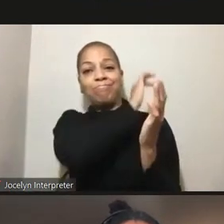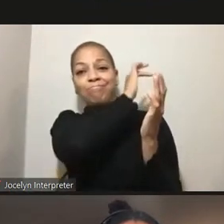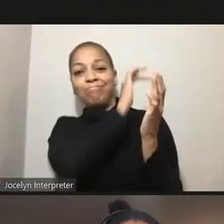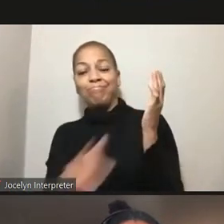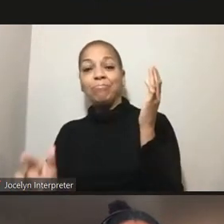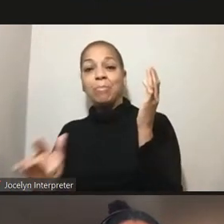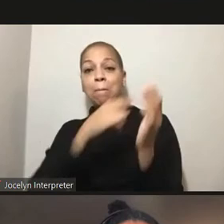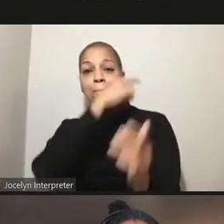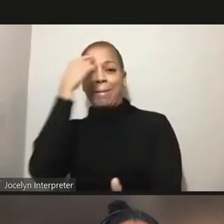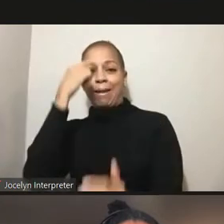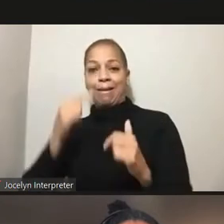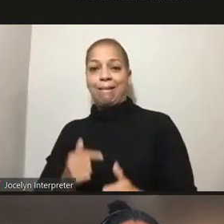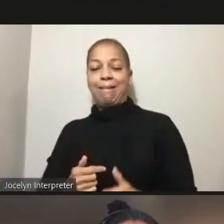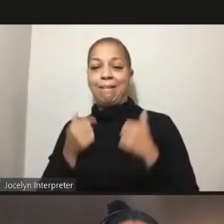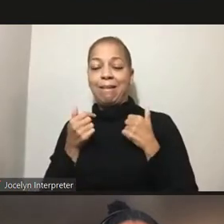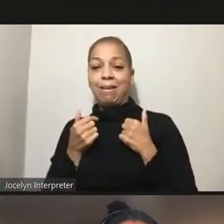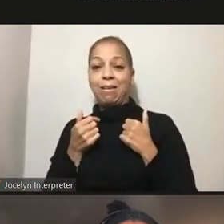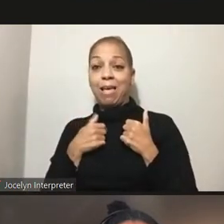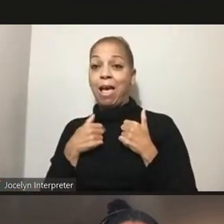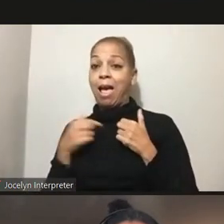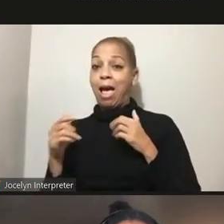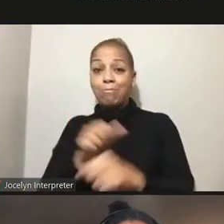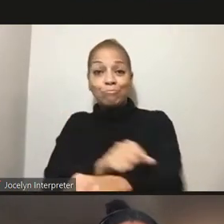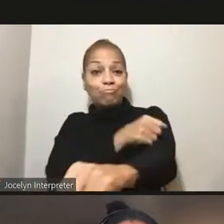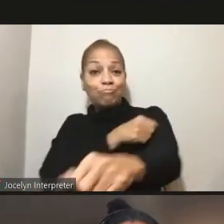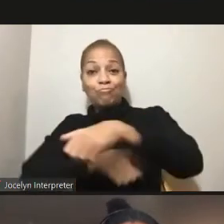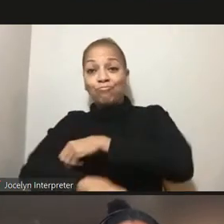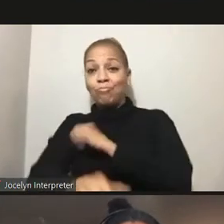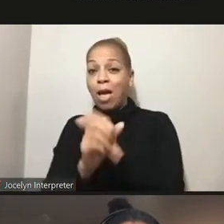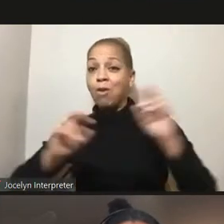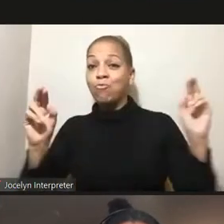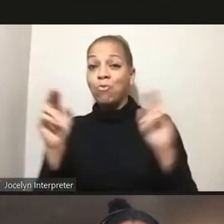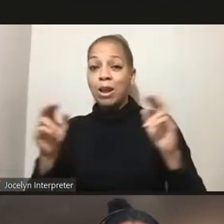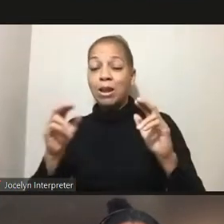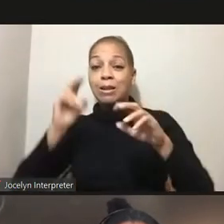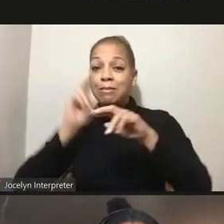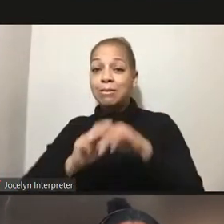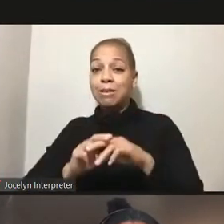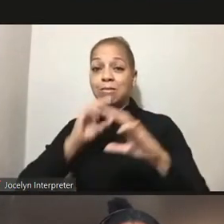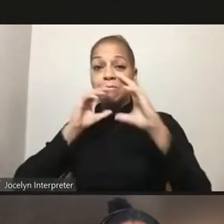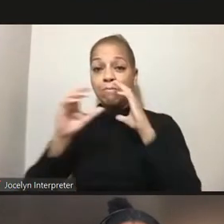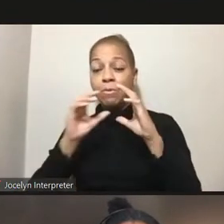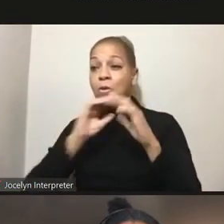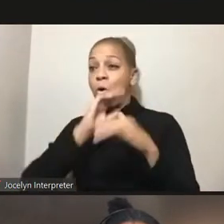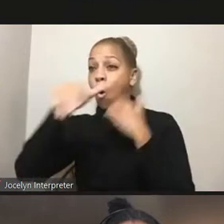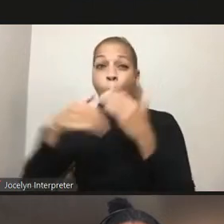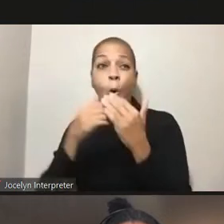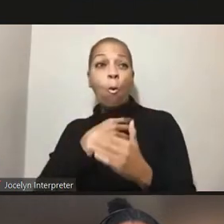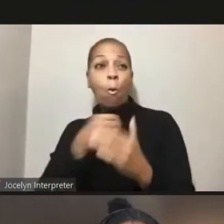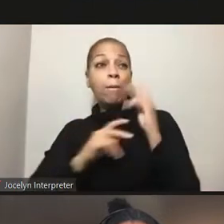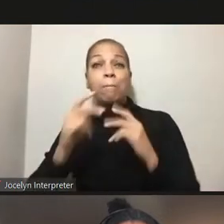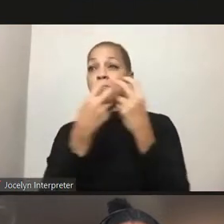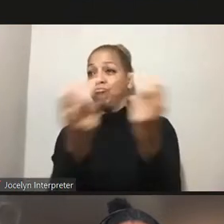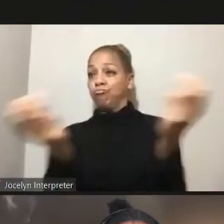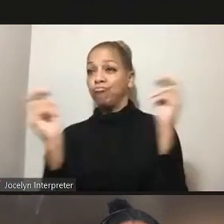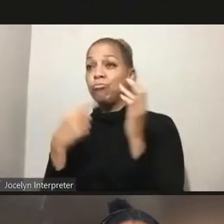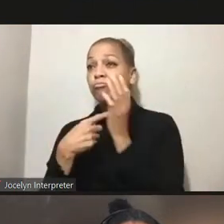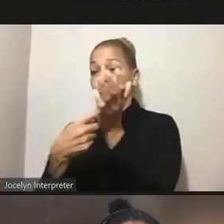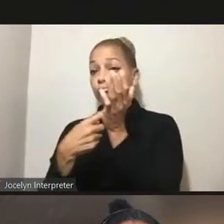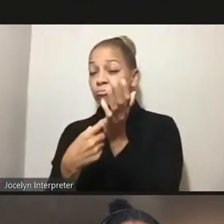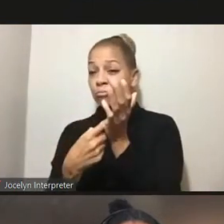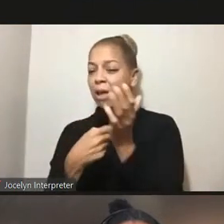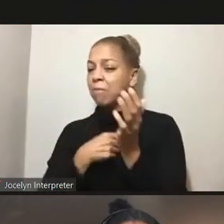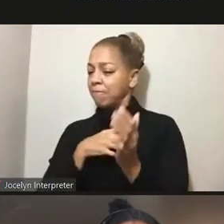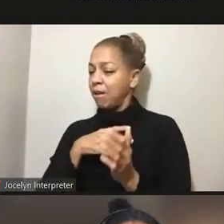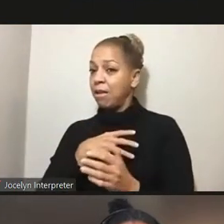right? So I'm ready to have that conversation. I'm ready to sit down with all the white people and have that conversation. I'm fine with that, right? But